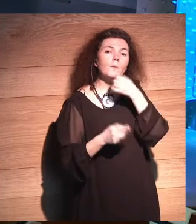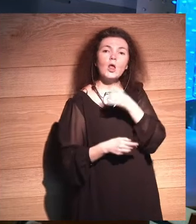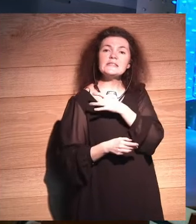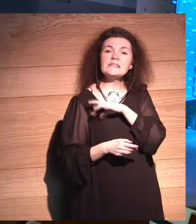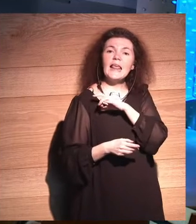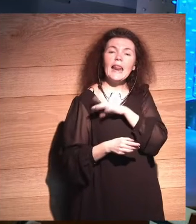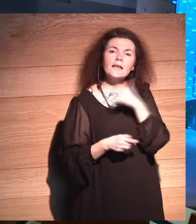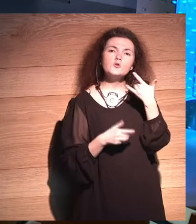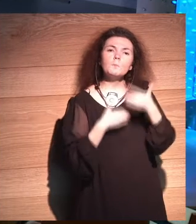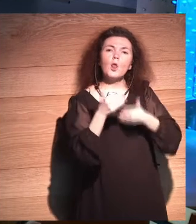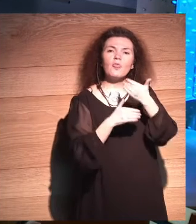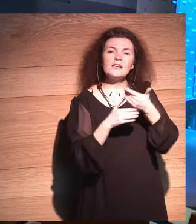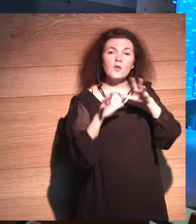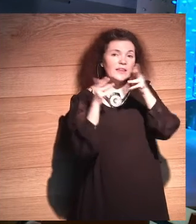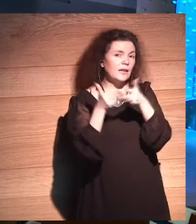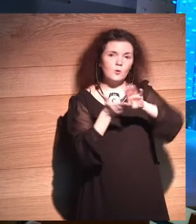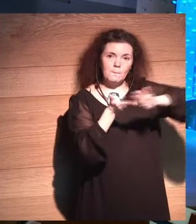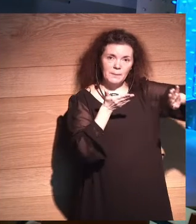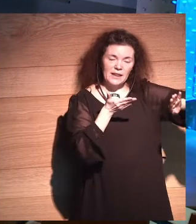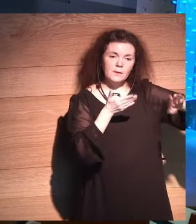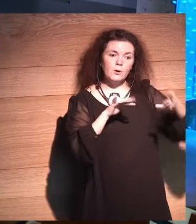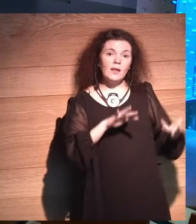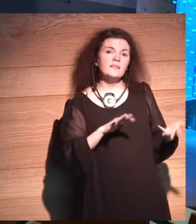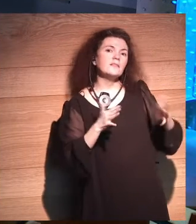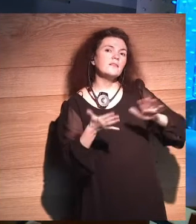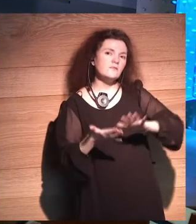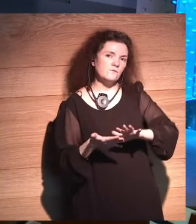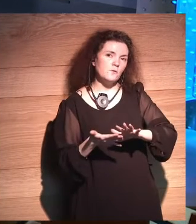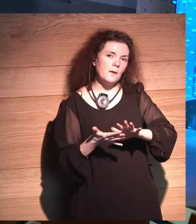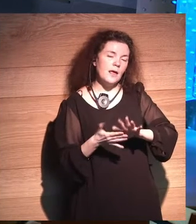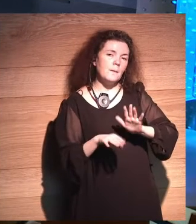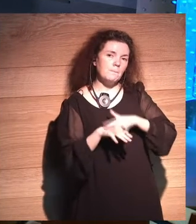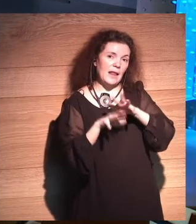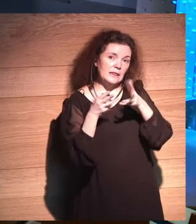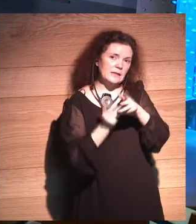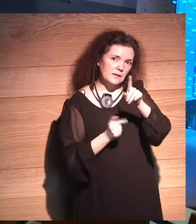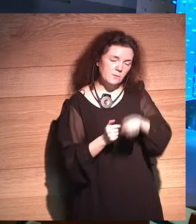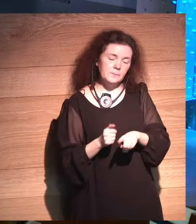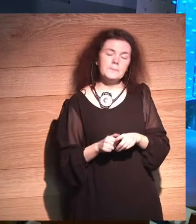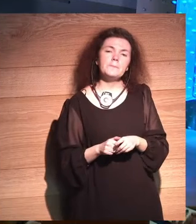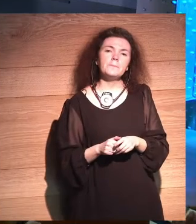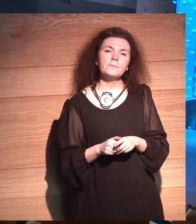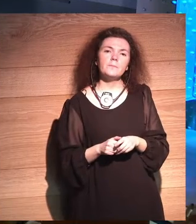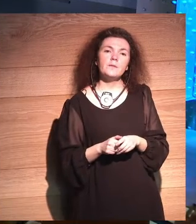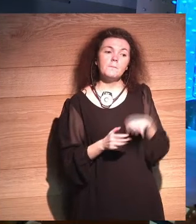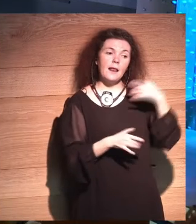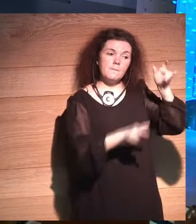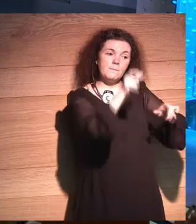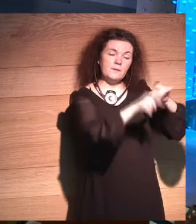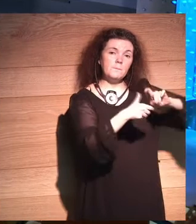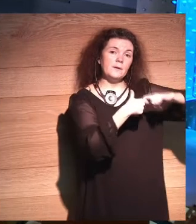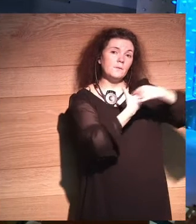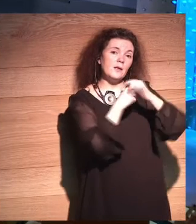but they're moving it online, this concept of evaluación de la ley, where they bring together citizens in a focus group to say, is the